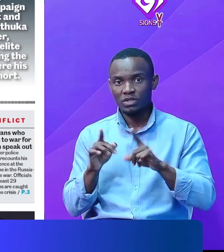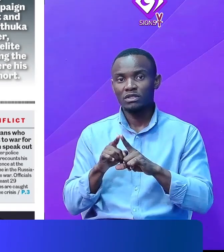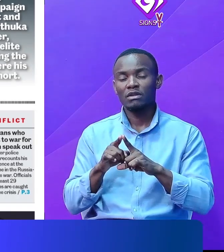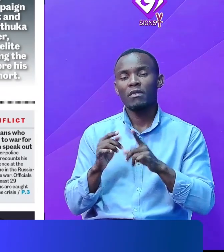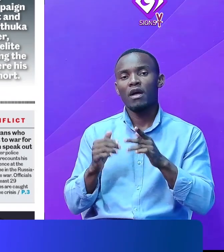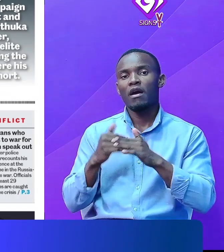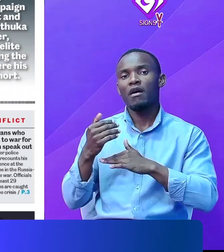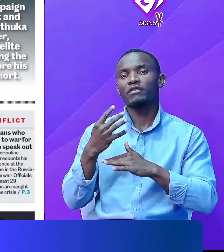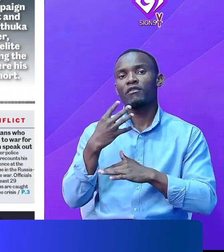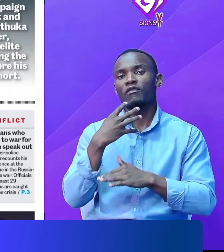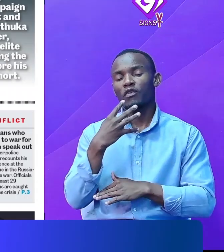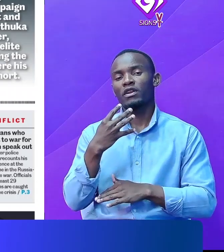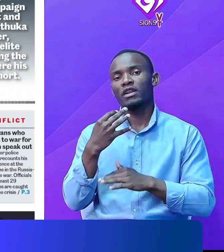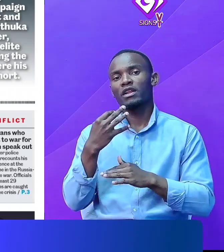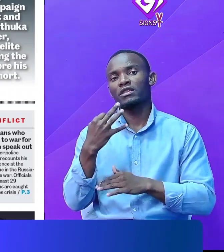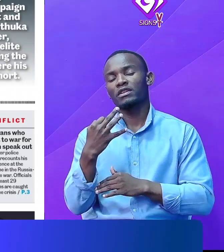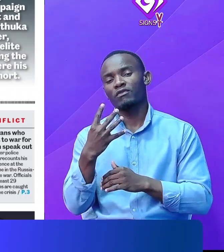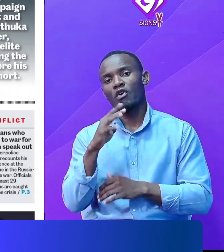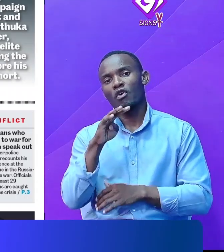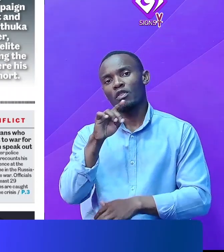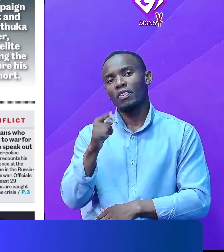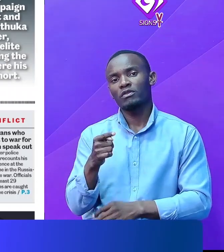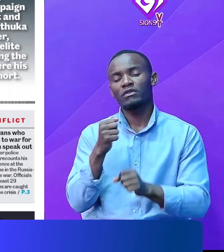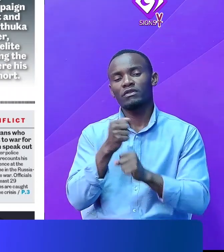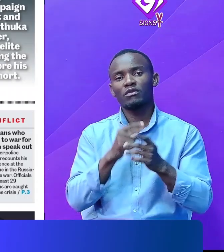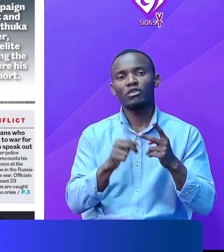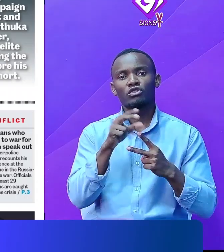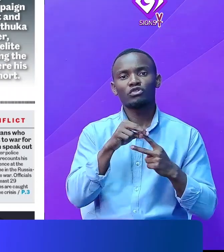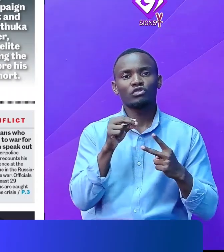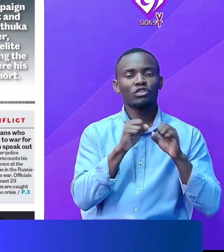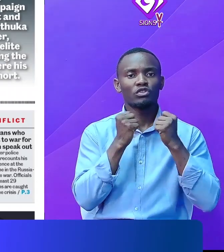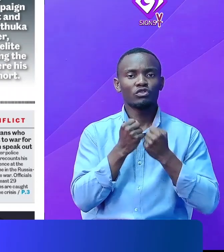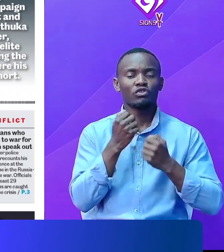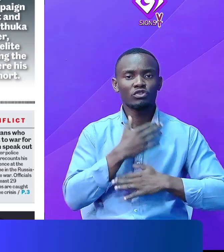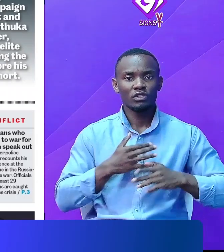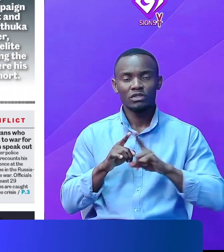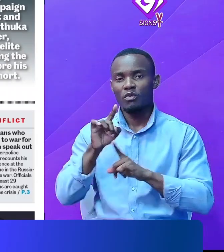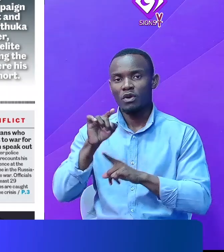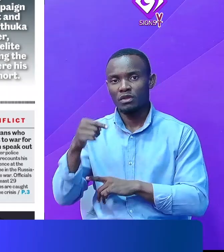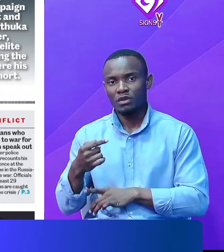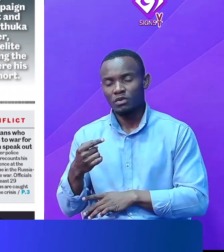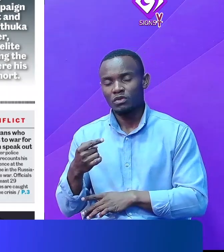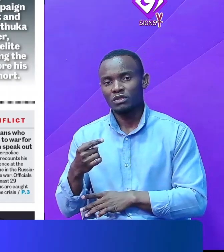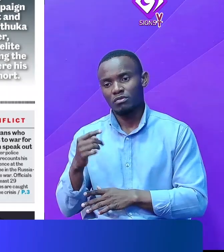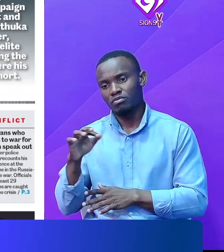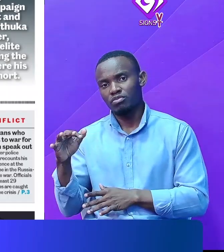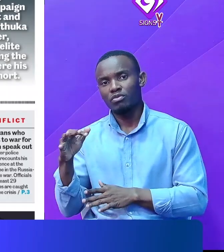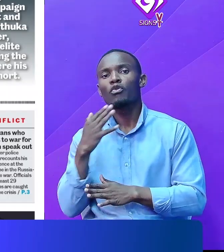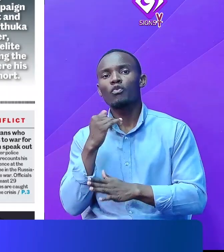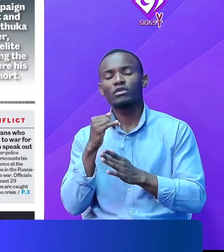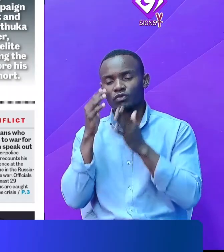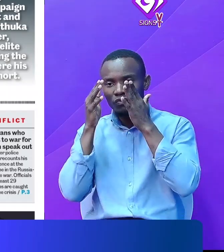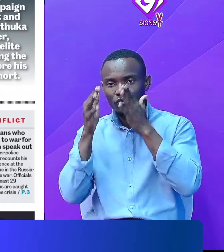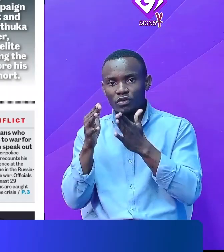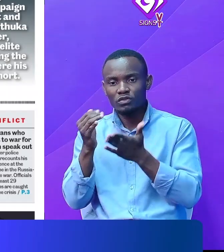437,000 have chosen social sciences, and some 121,000 students want to specialize in arts and sports.